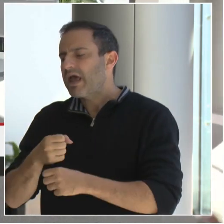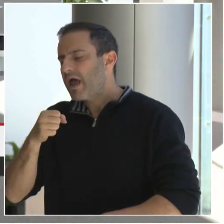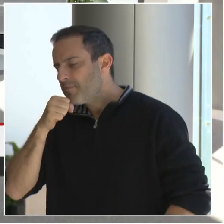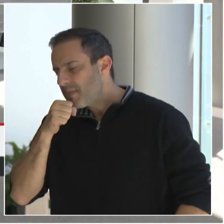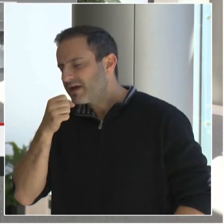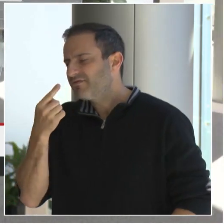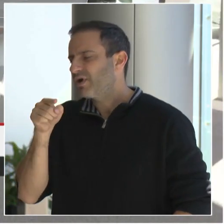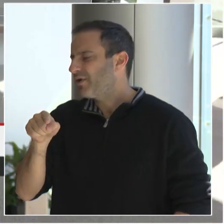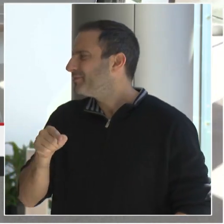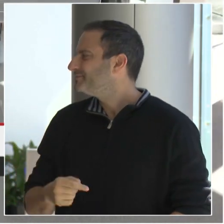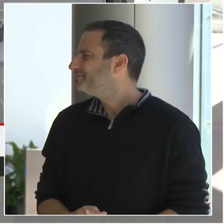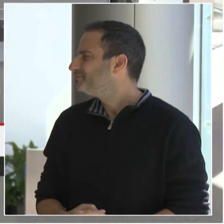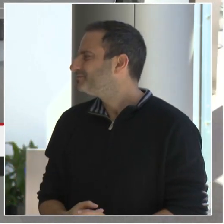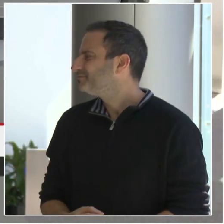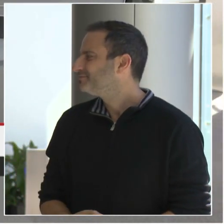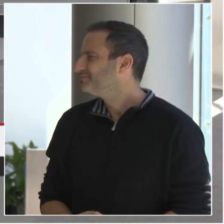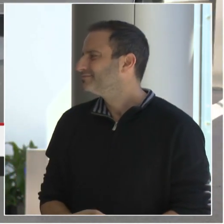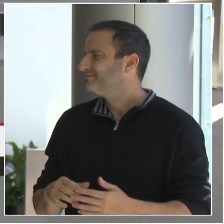Okay.